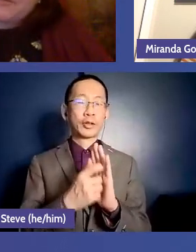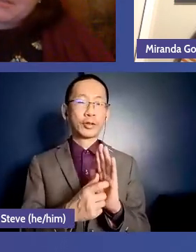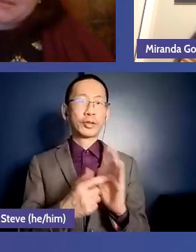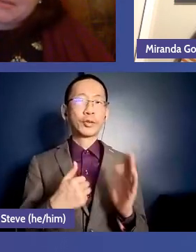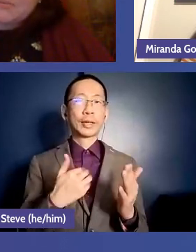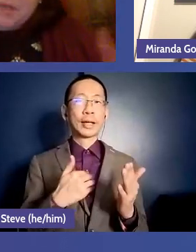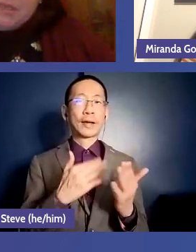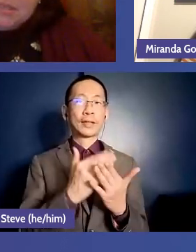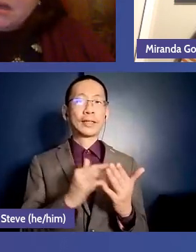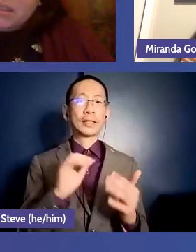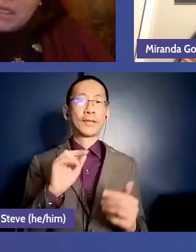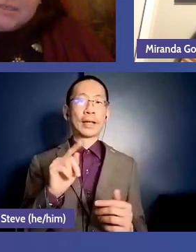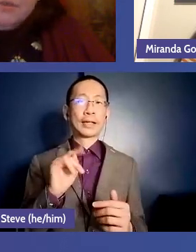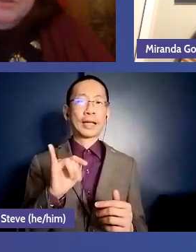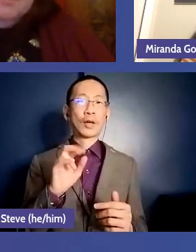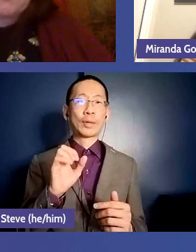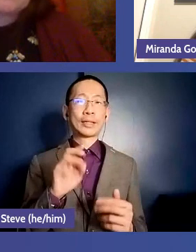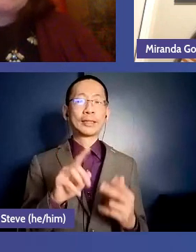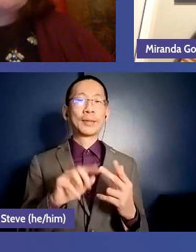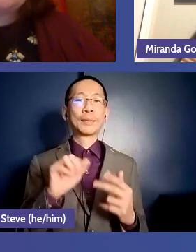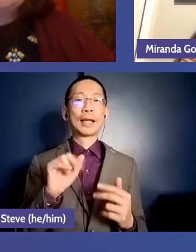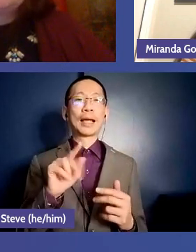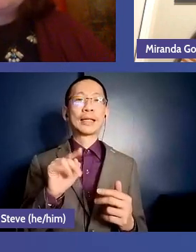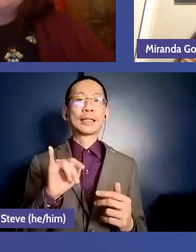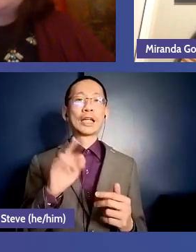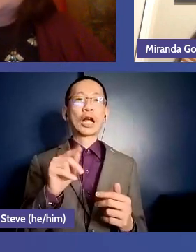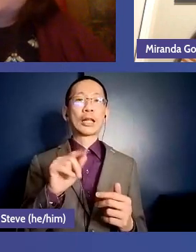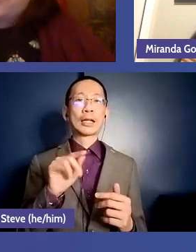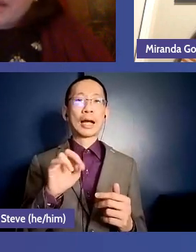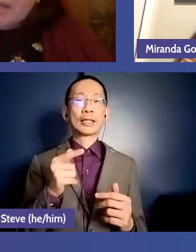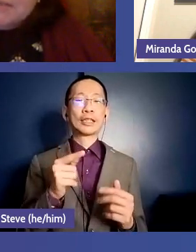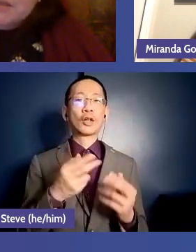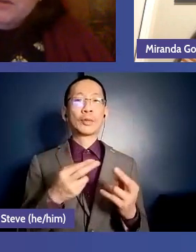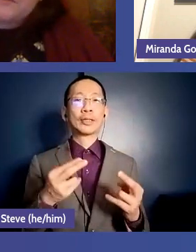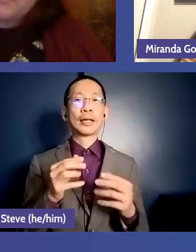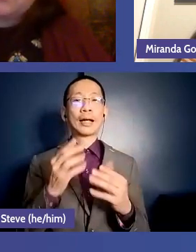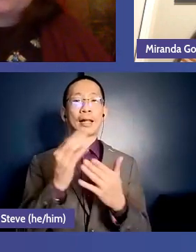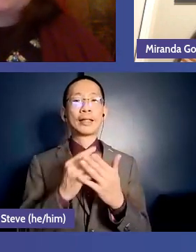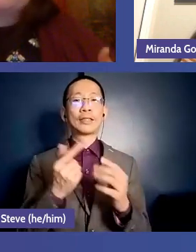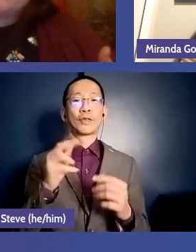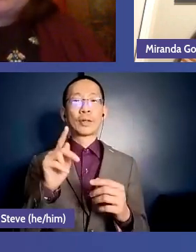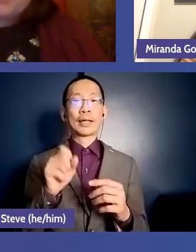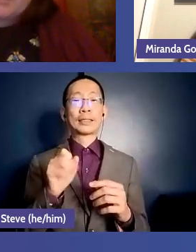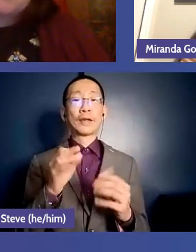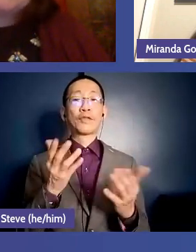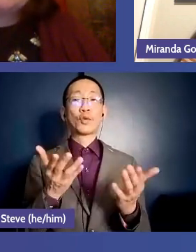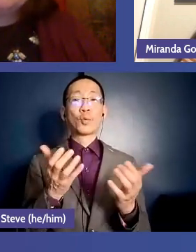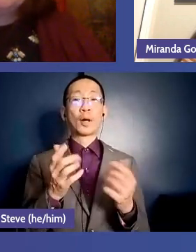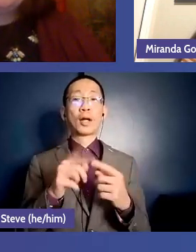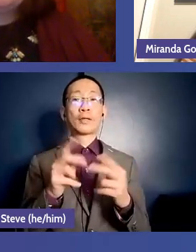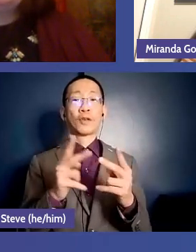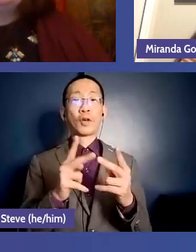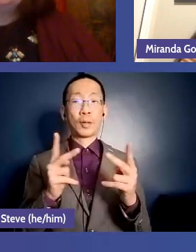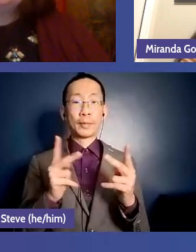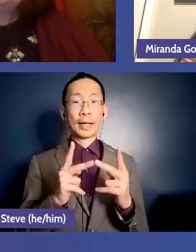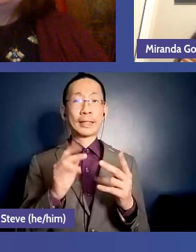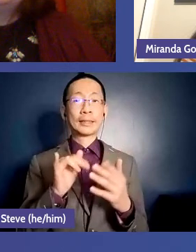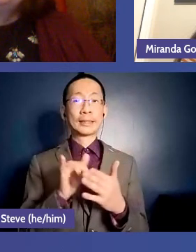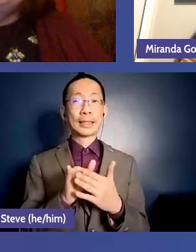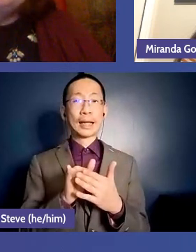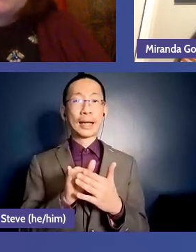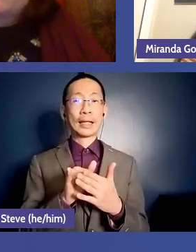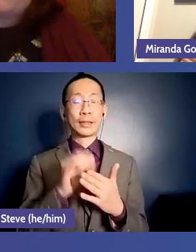of anti-racism and decolonizing resources, a list of grants. So if you're looking for a place